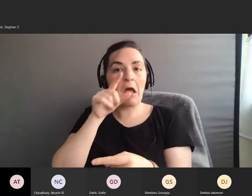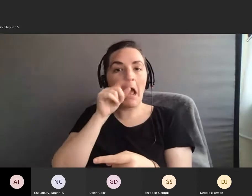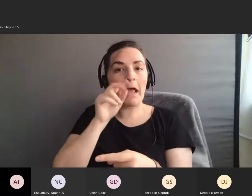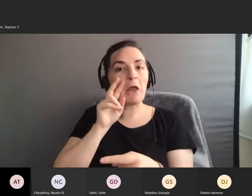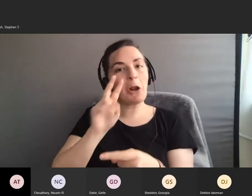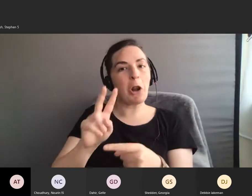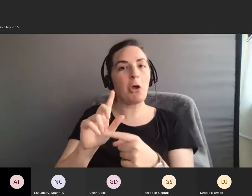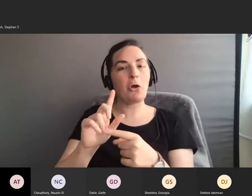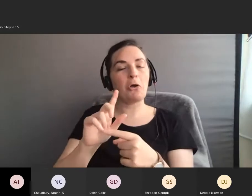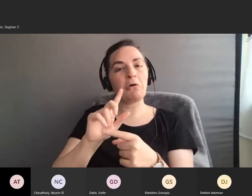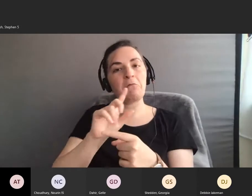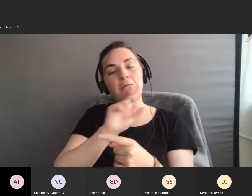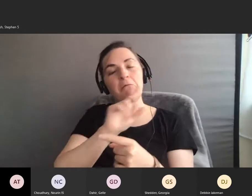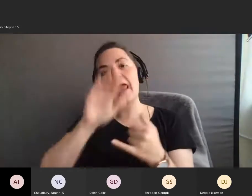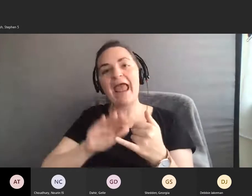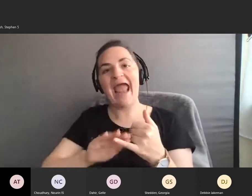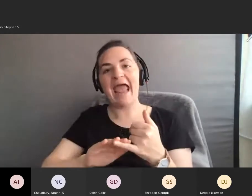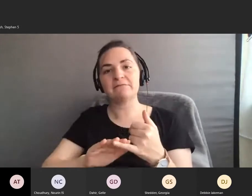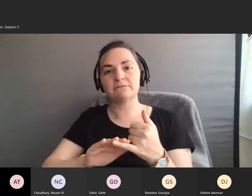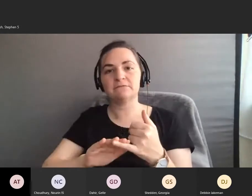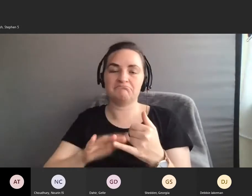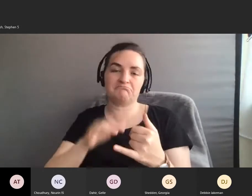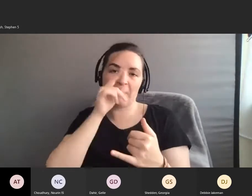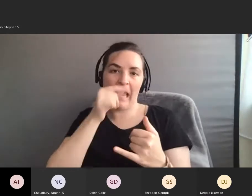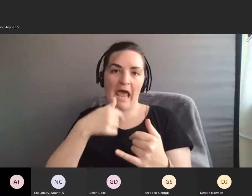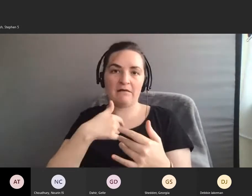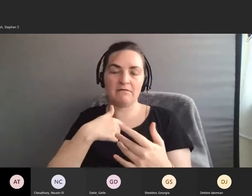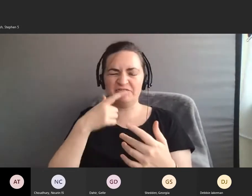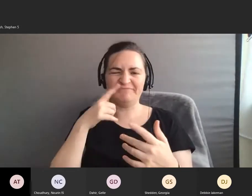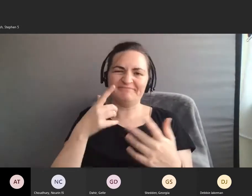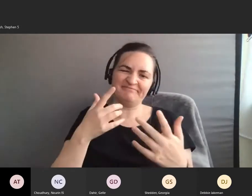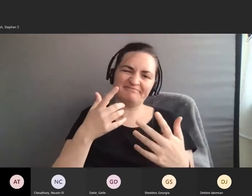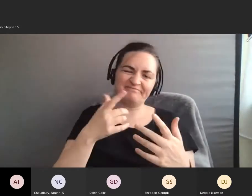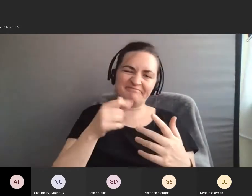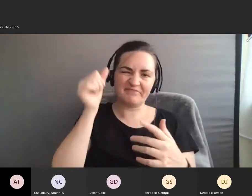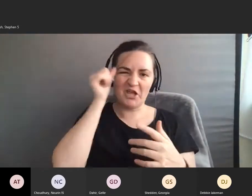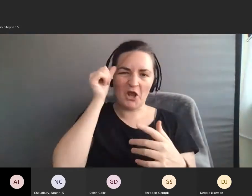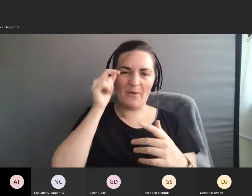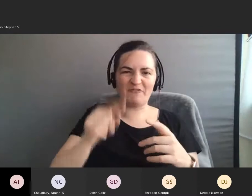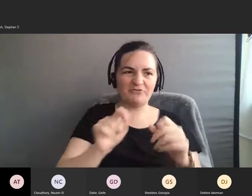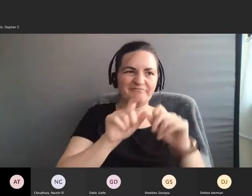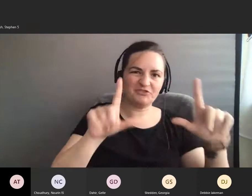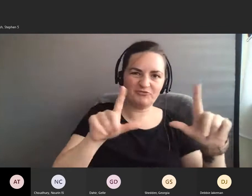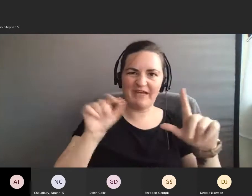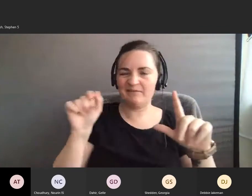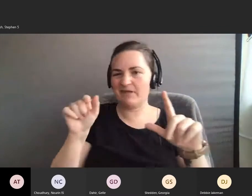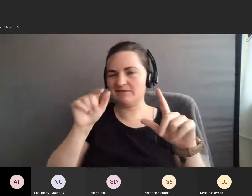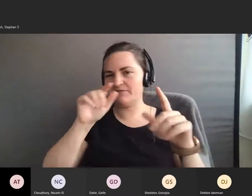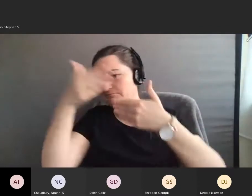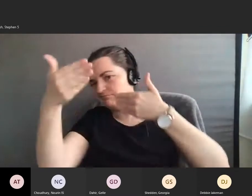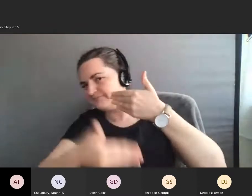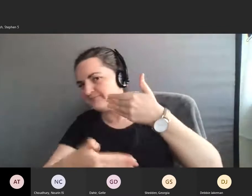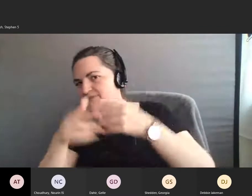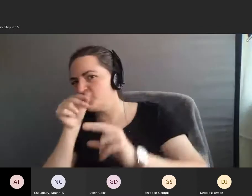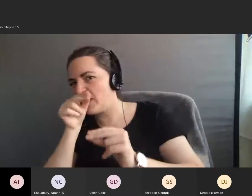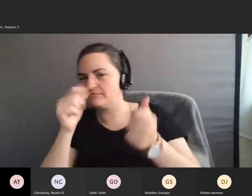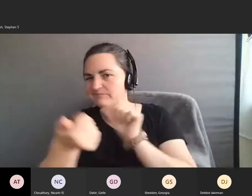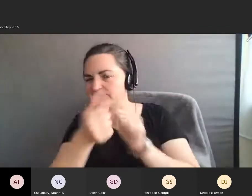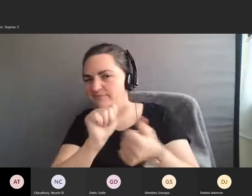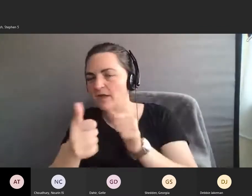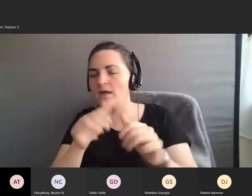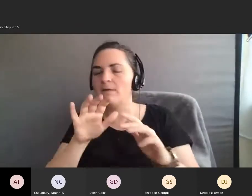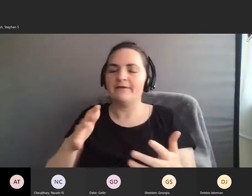through the questions at the end and pick up those. If you're not sure, if there are elements about the assessment that you want further clarification about, I can answer those.